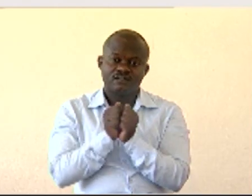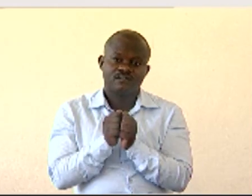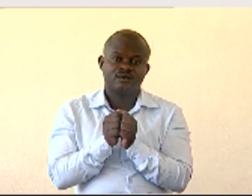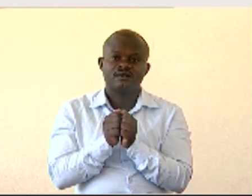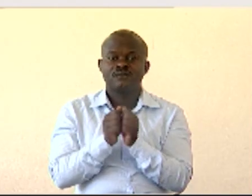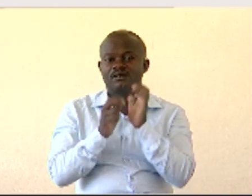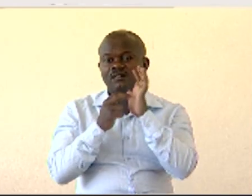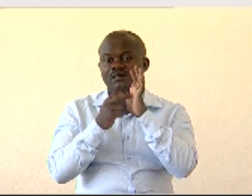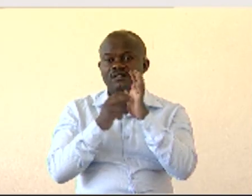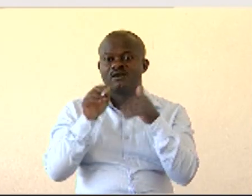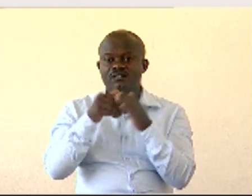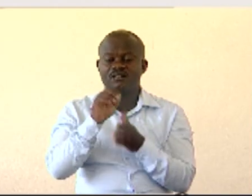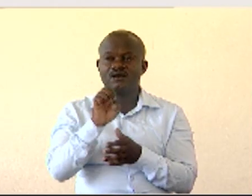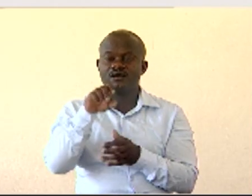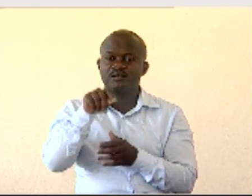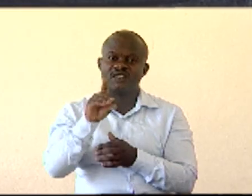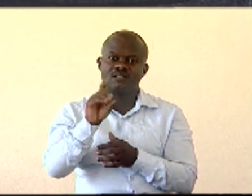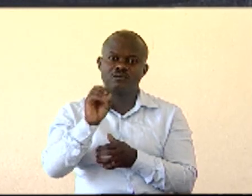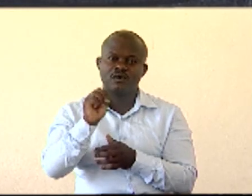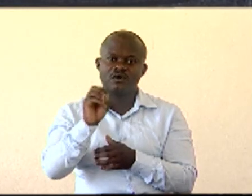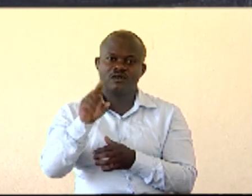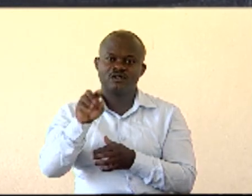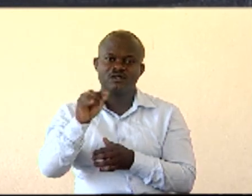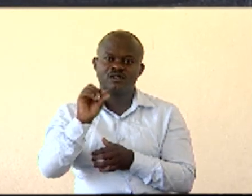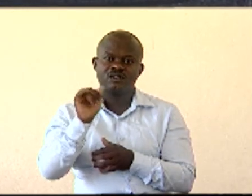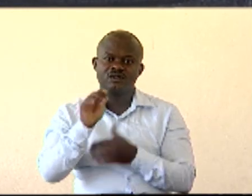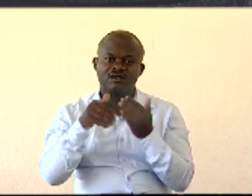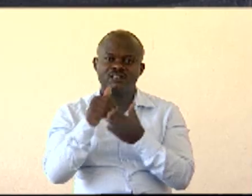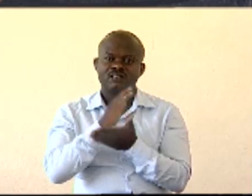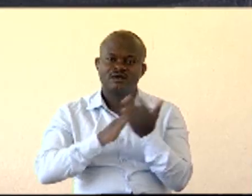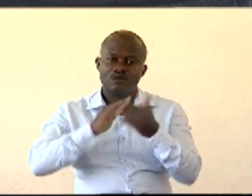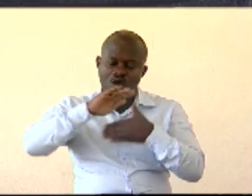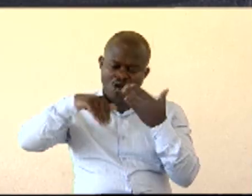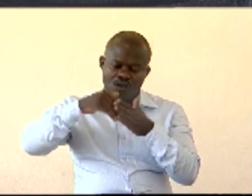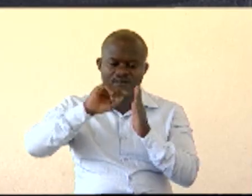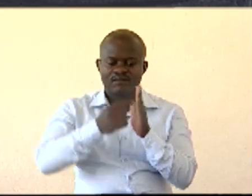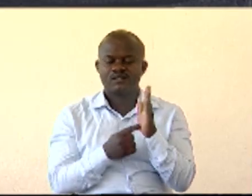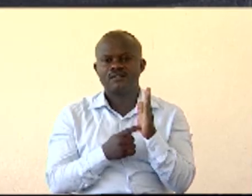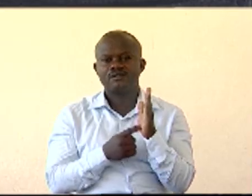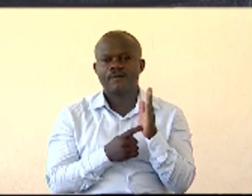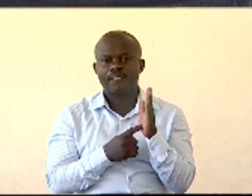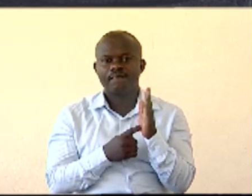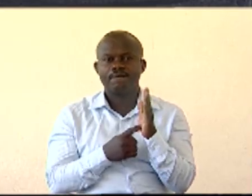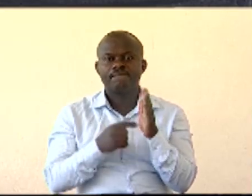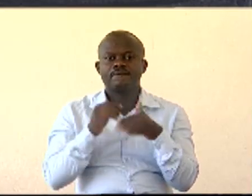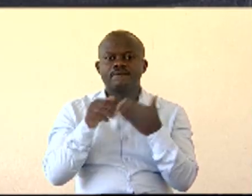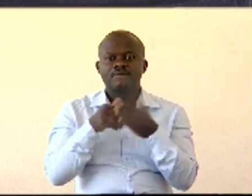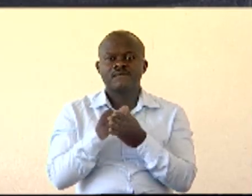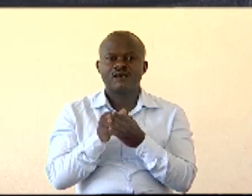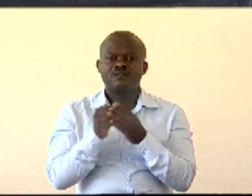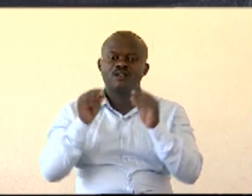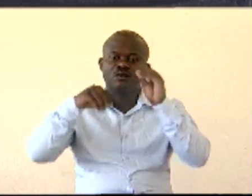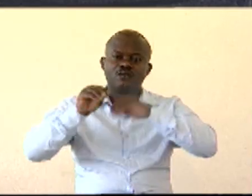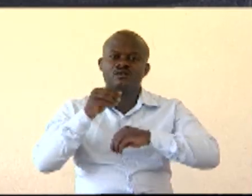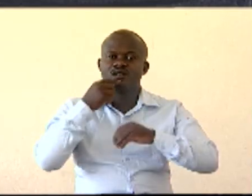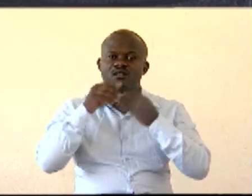as epidemiologists. Epidemiology is the study of all factors that contributes